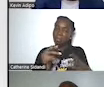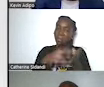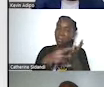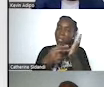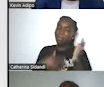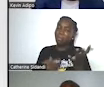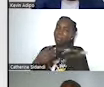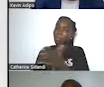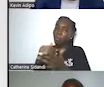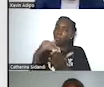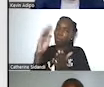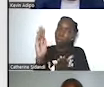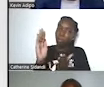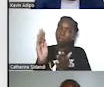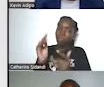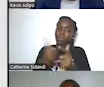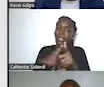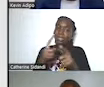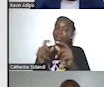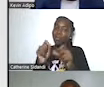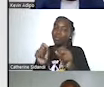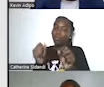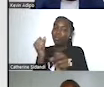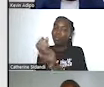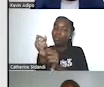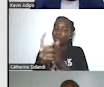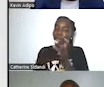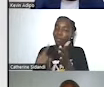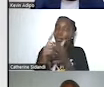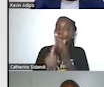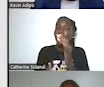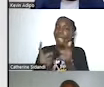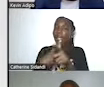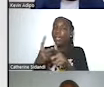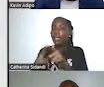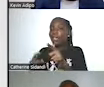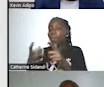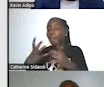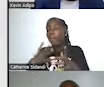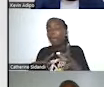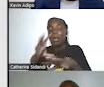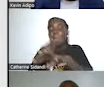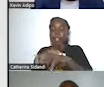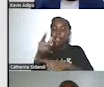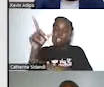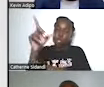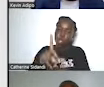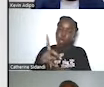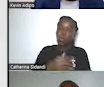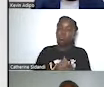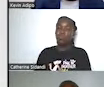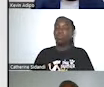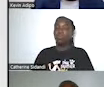can I bring in a different technology or a different way of work so that I can get this lower on that? There is